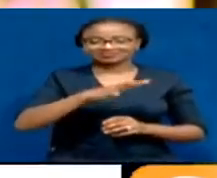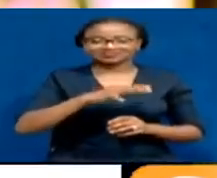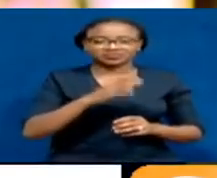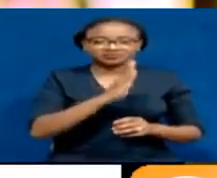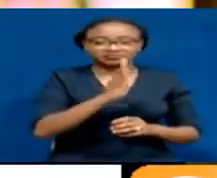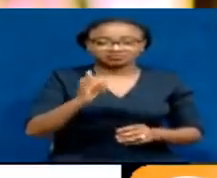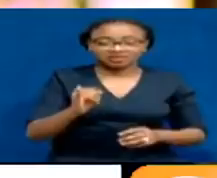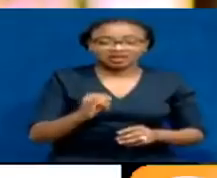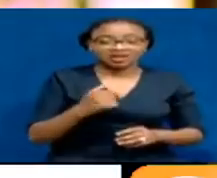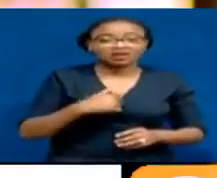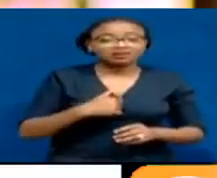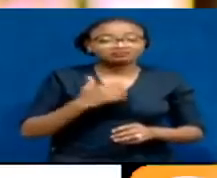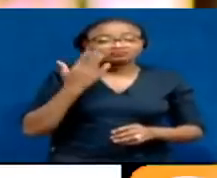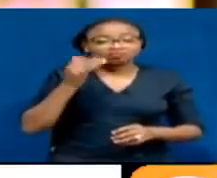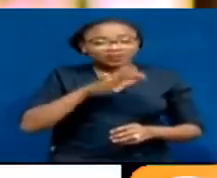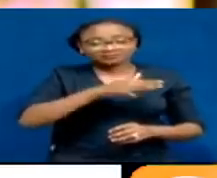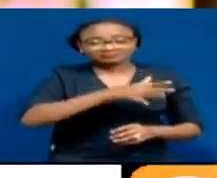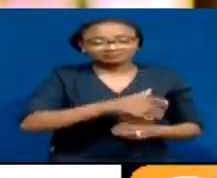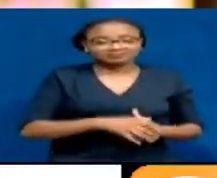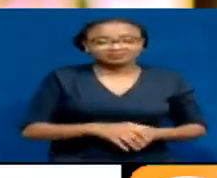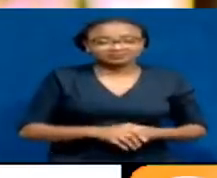And the reason for me is this.